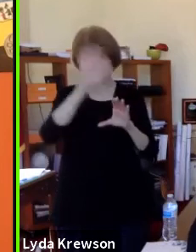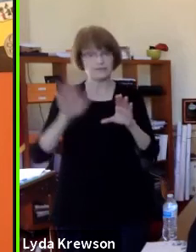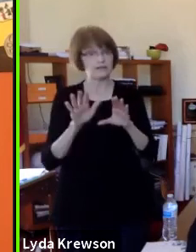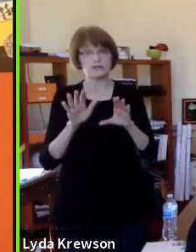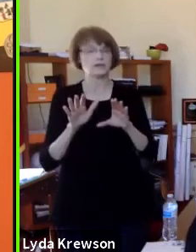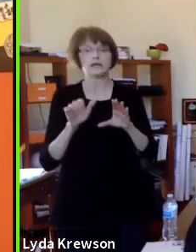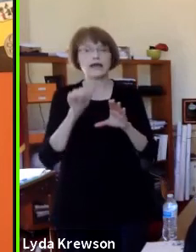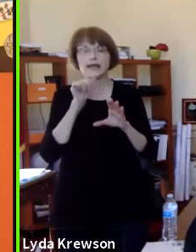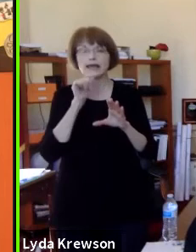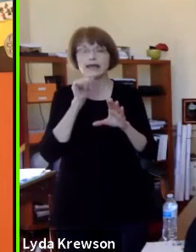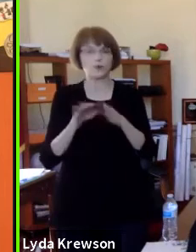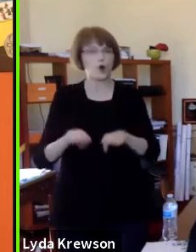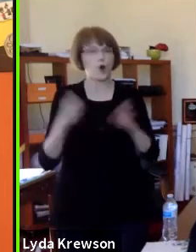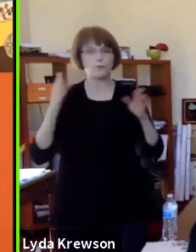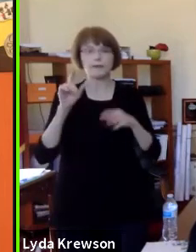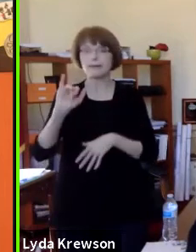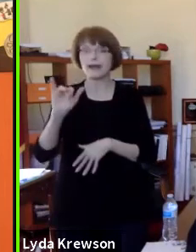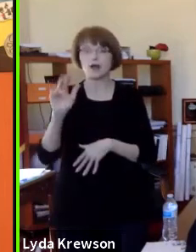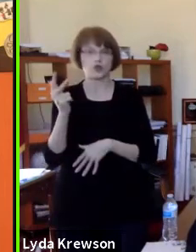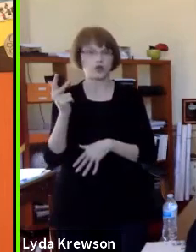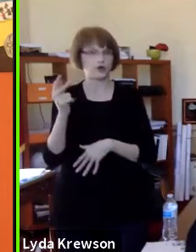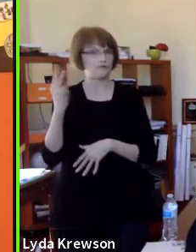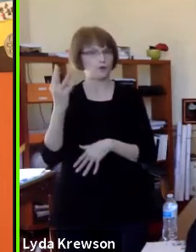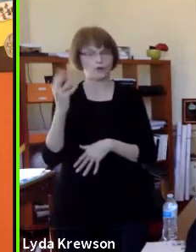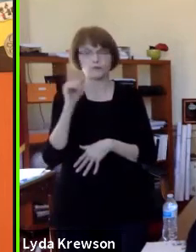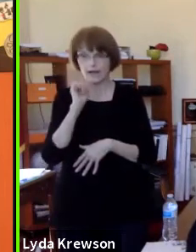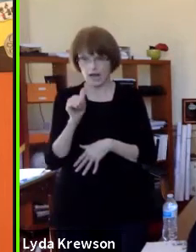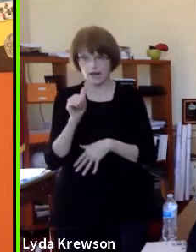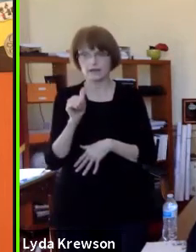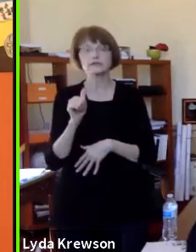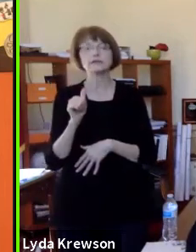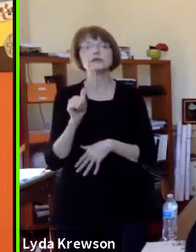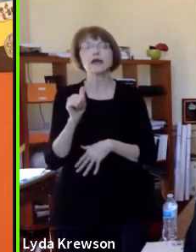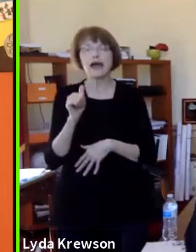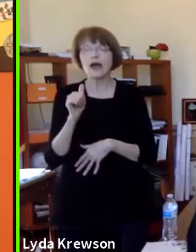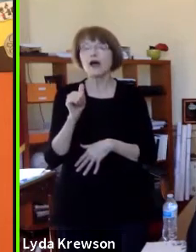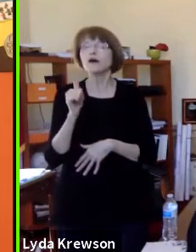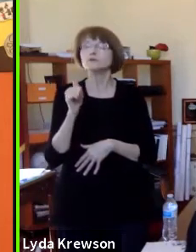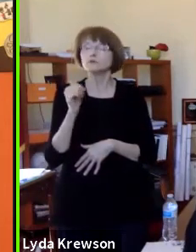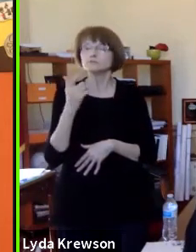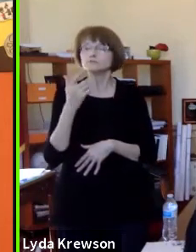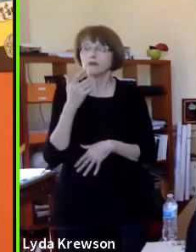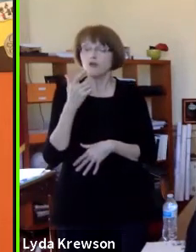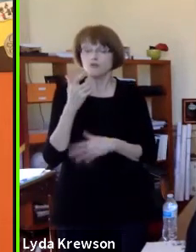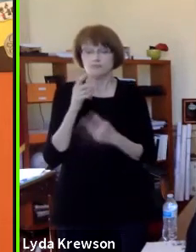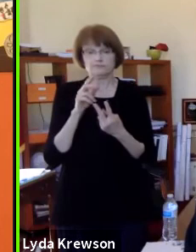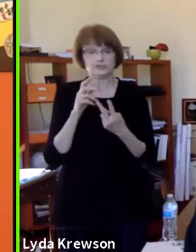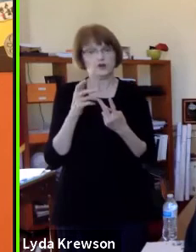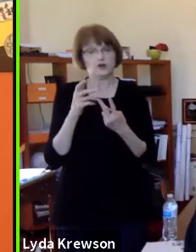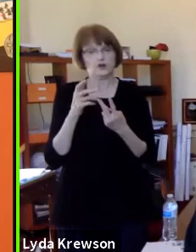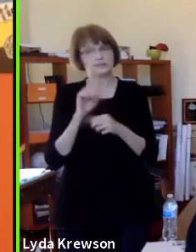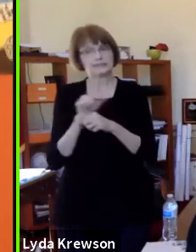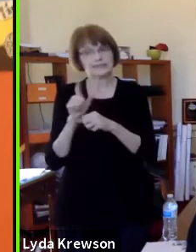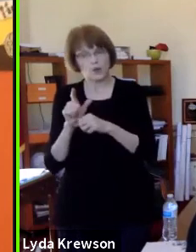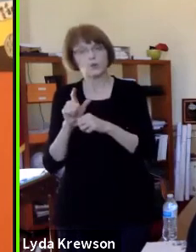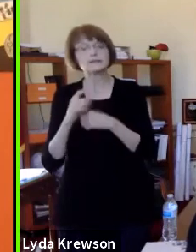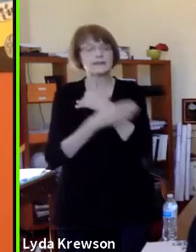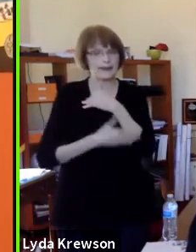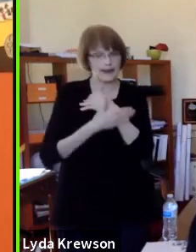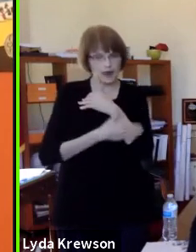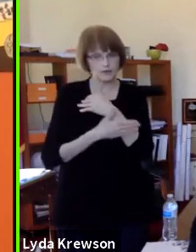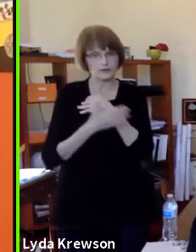going to reopen on May the 3rd or May the 4th. We're going to have a couple more weeks of that. But even after we do